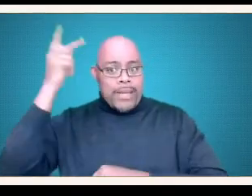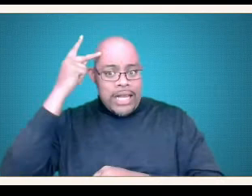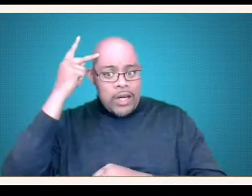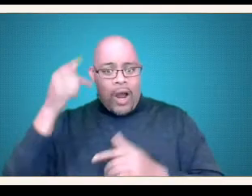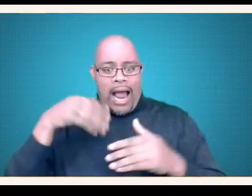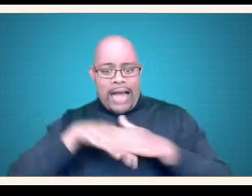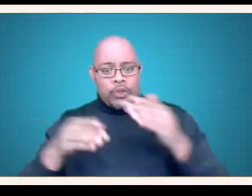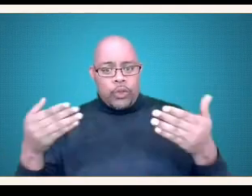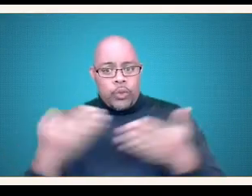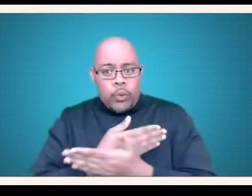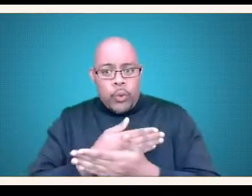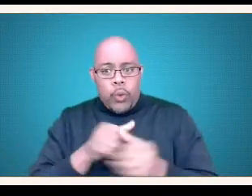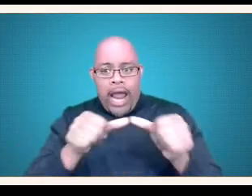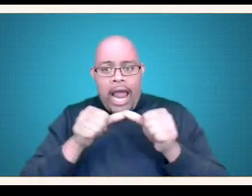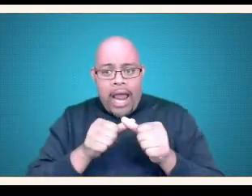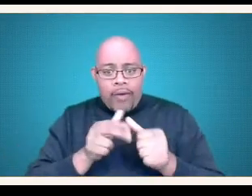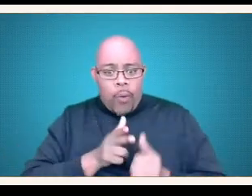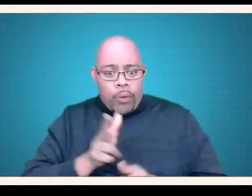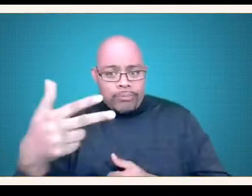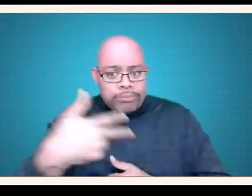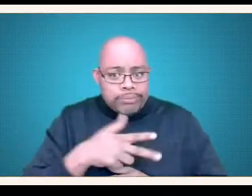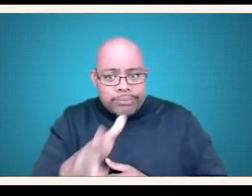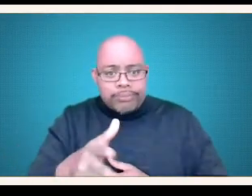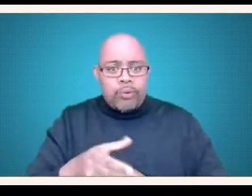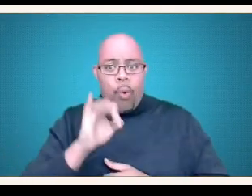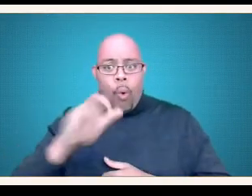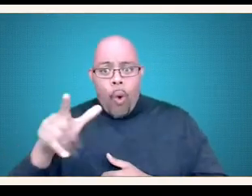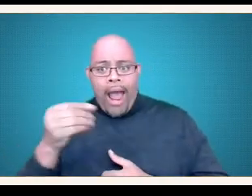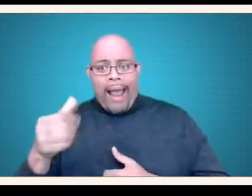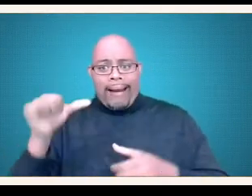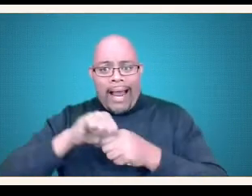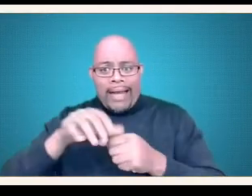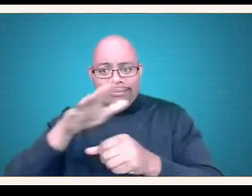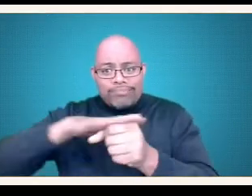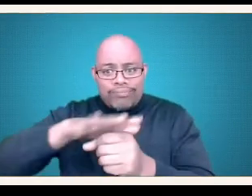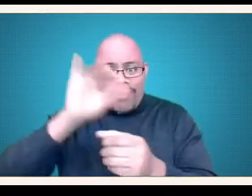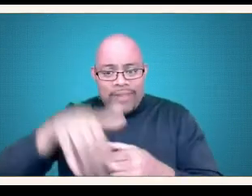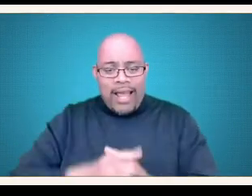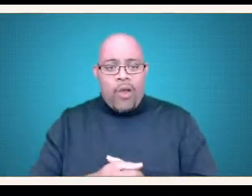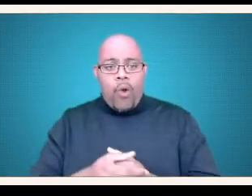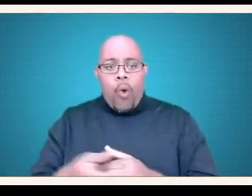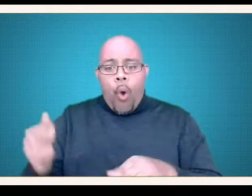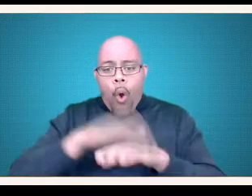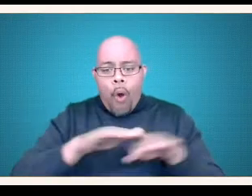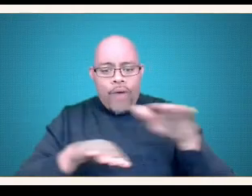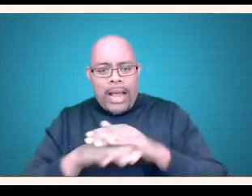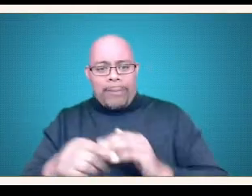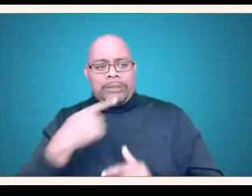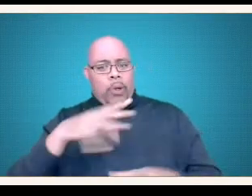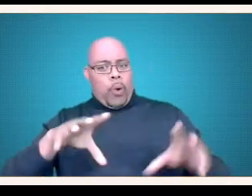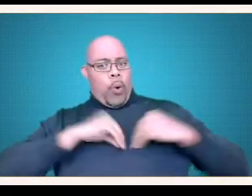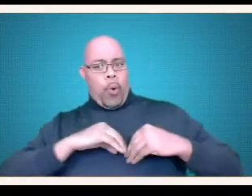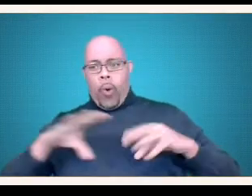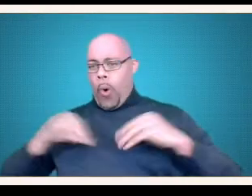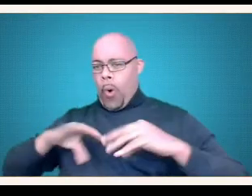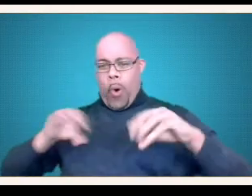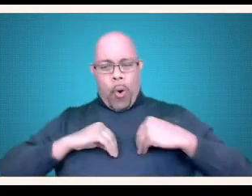to ensure access to potential new shipping lanes, oil, and gas reserves that are there, leading to overlapping